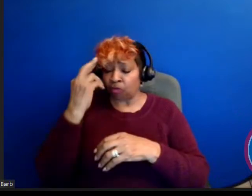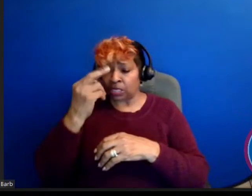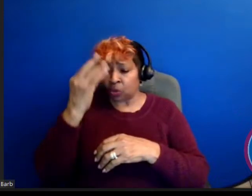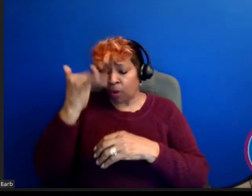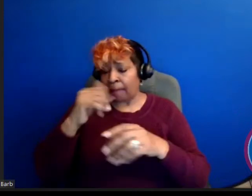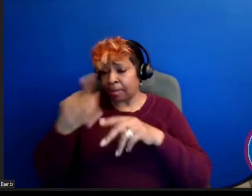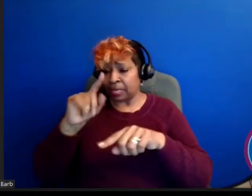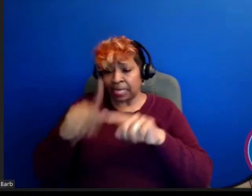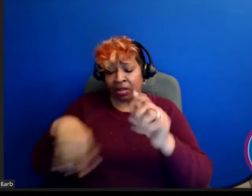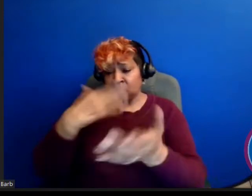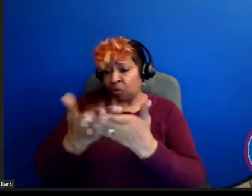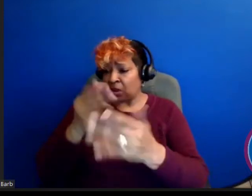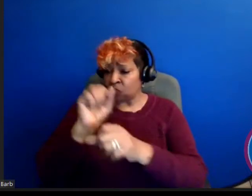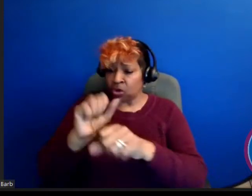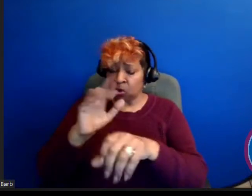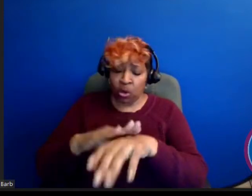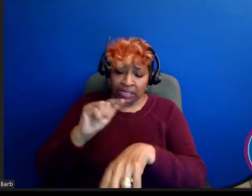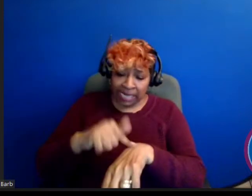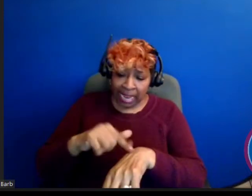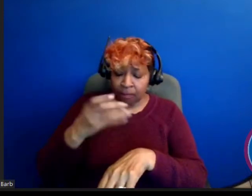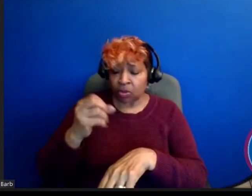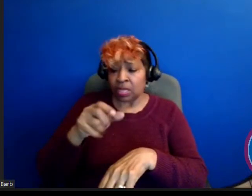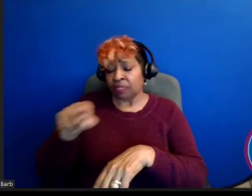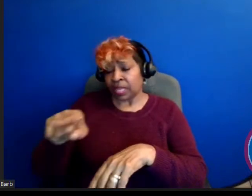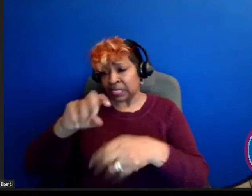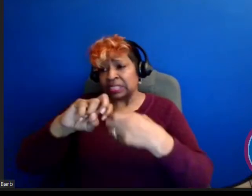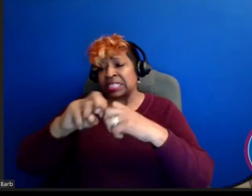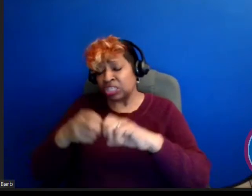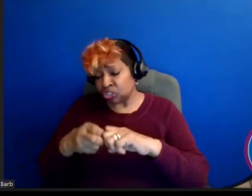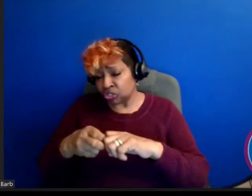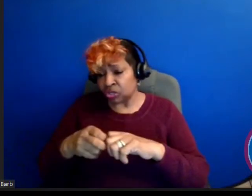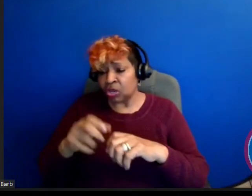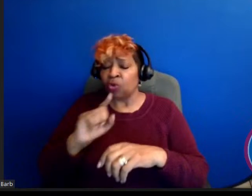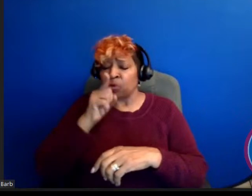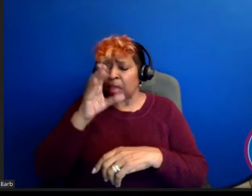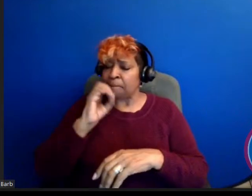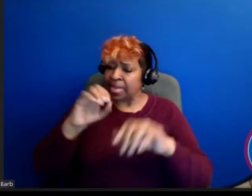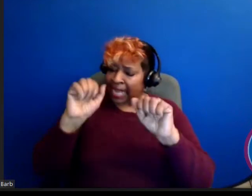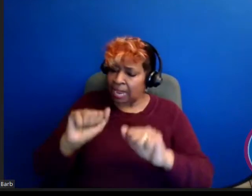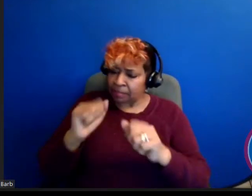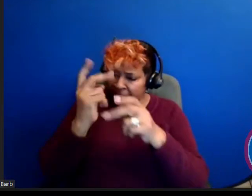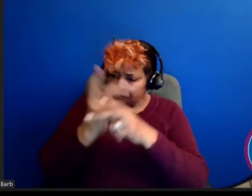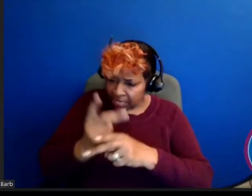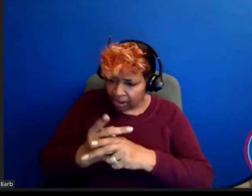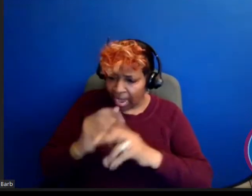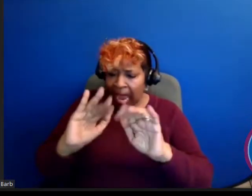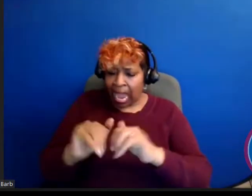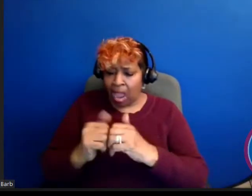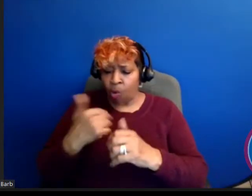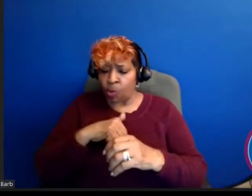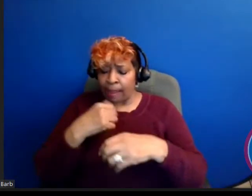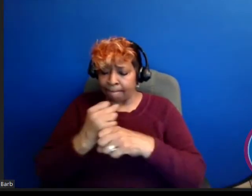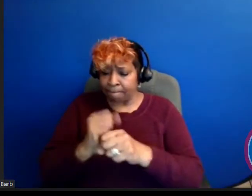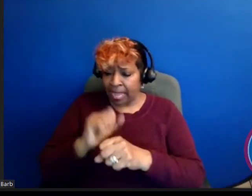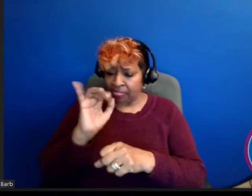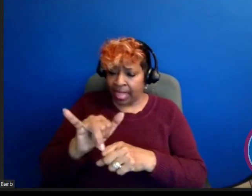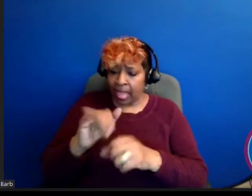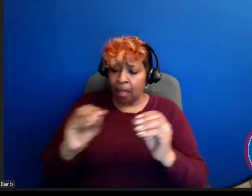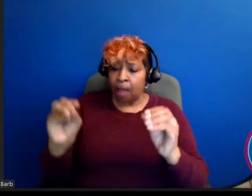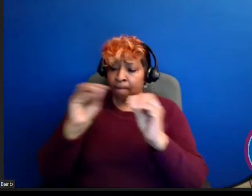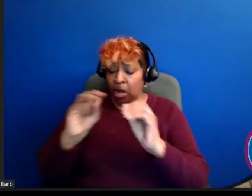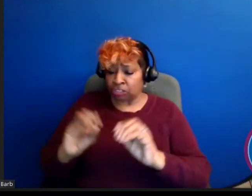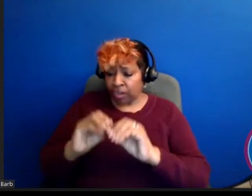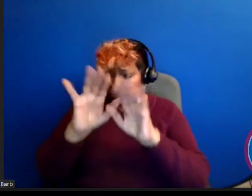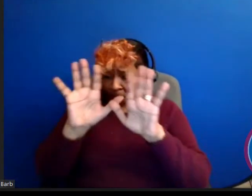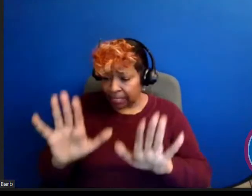make it to work on time or there's an issue. So really being able to figure out how we make that more transparent, the